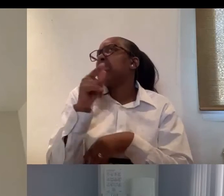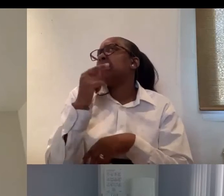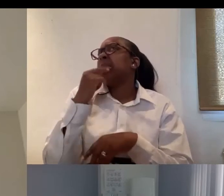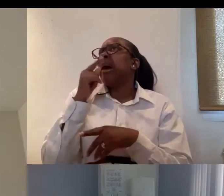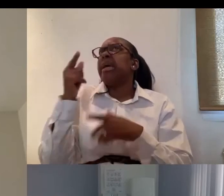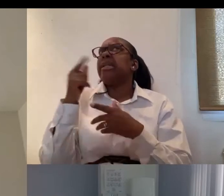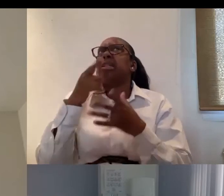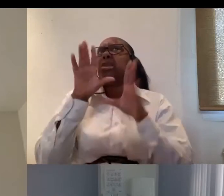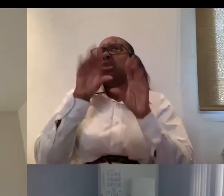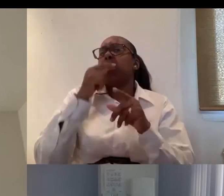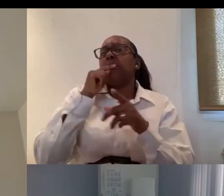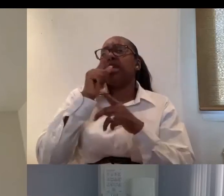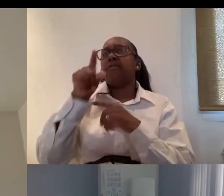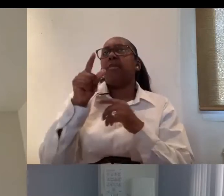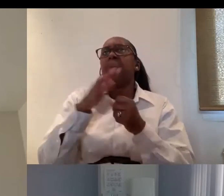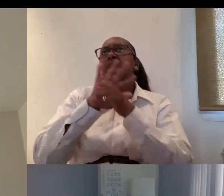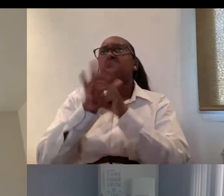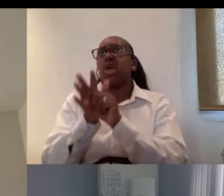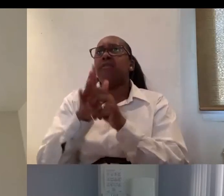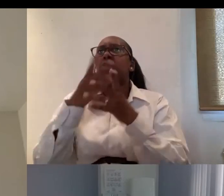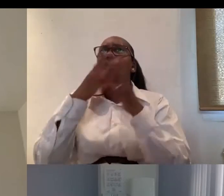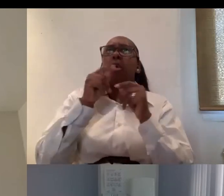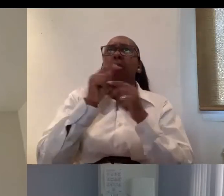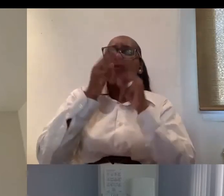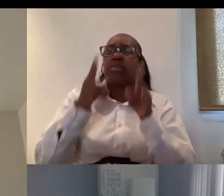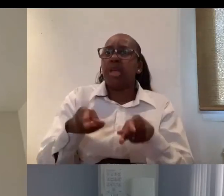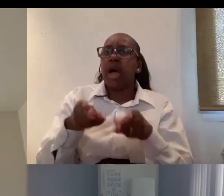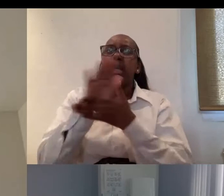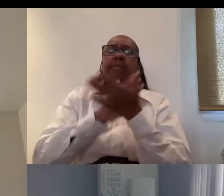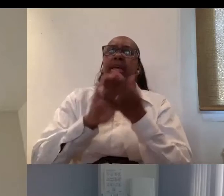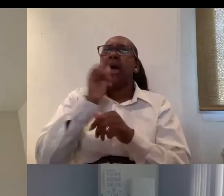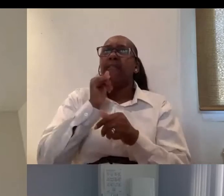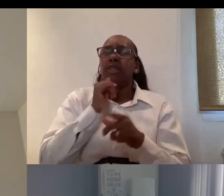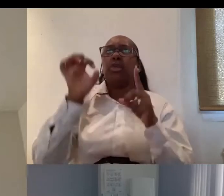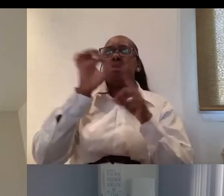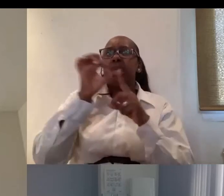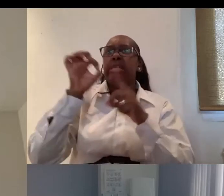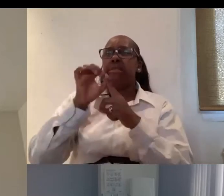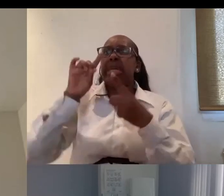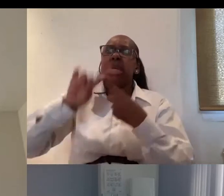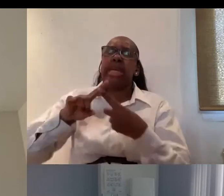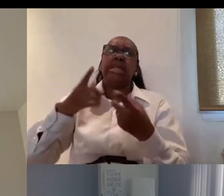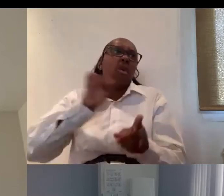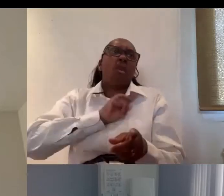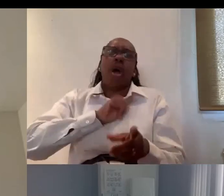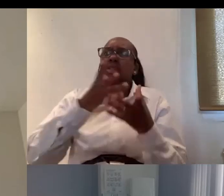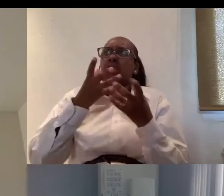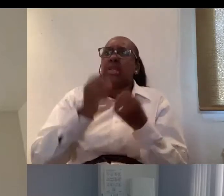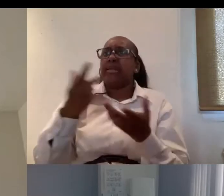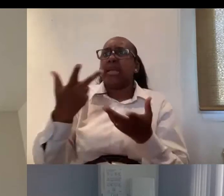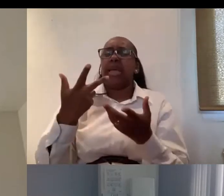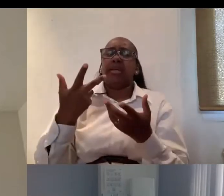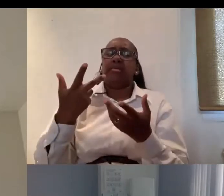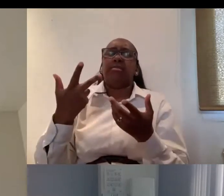from dying, and I have to follow all the government guidance in relation to PPE. Why should I get the vaccine, and what difference does